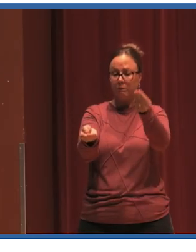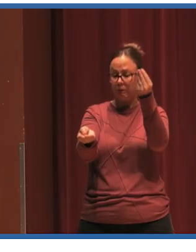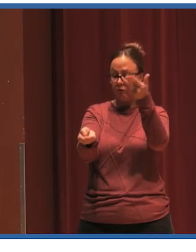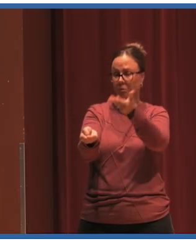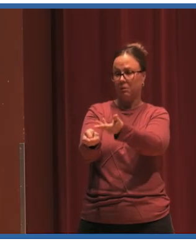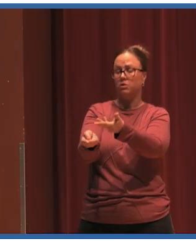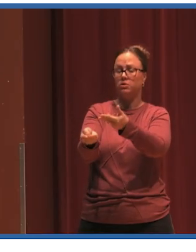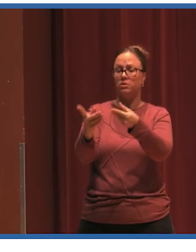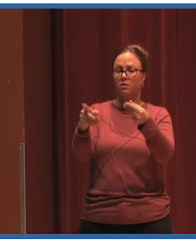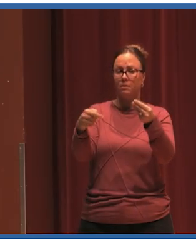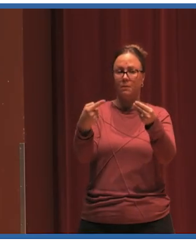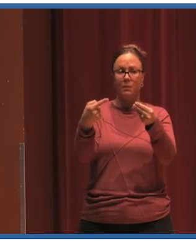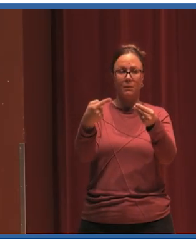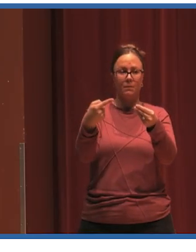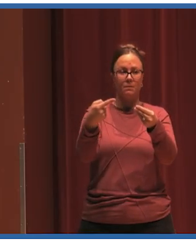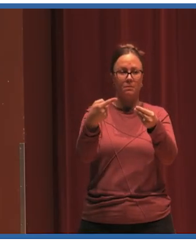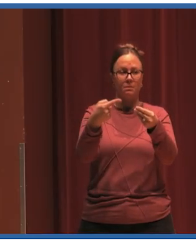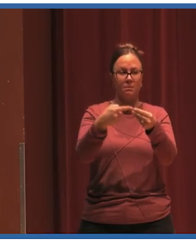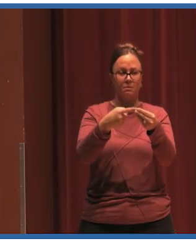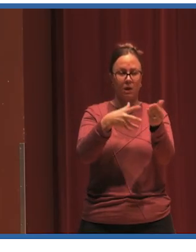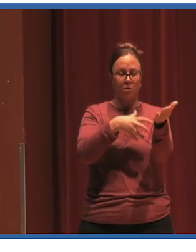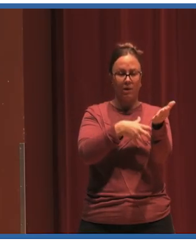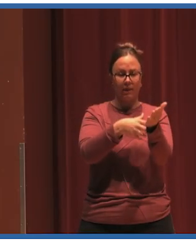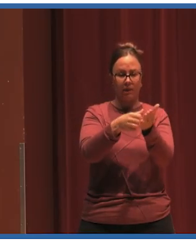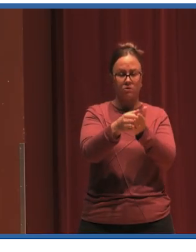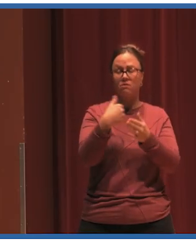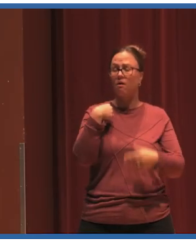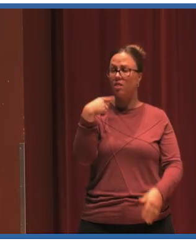about where you can go. I just think